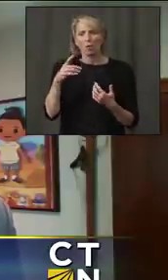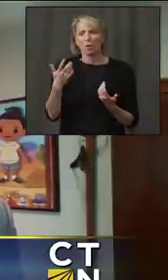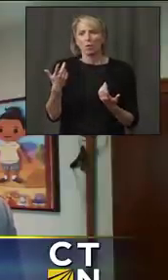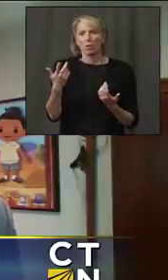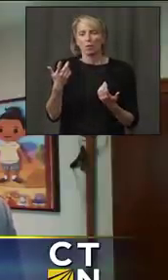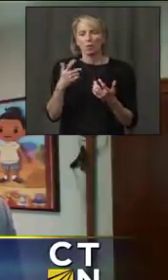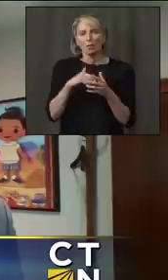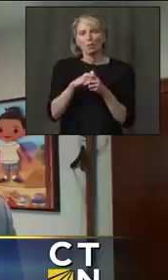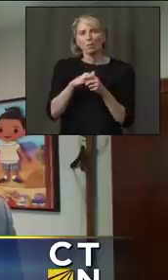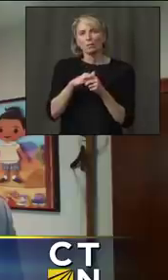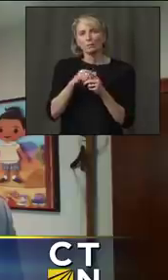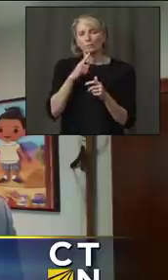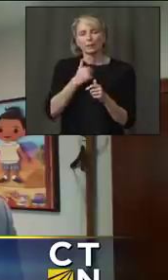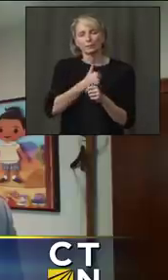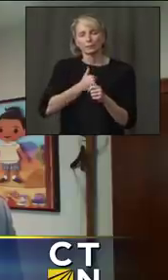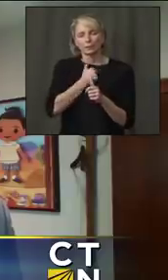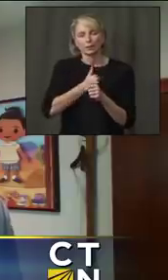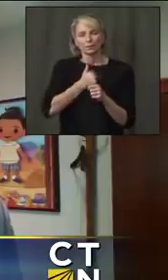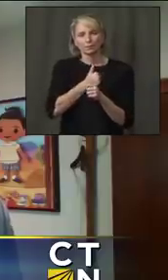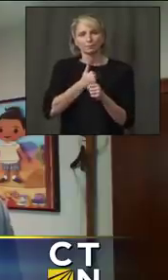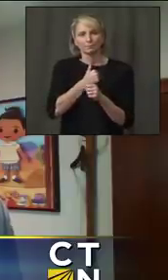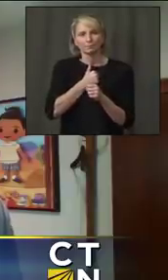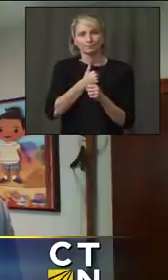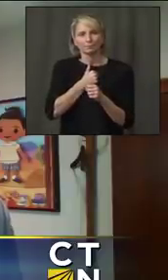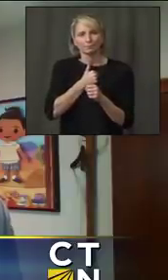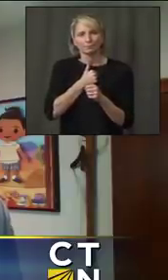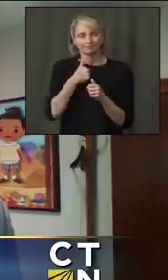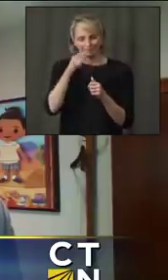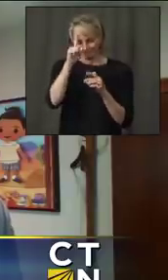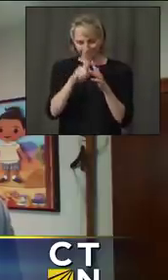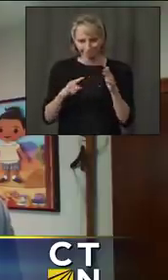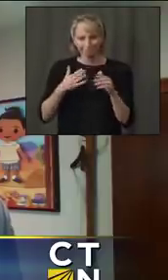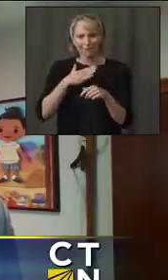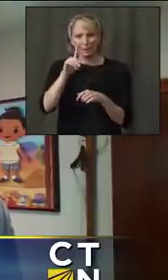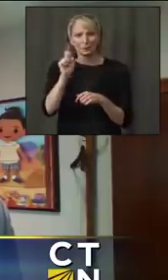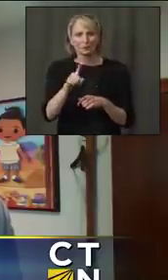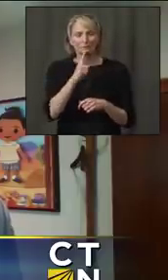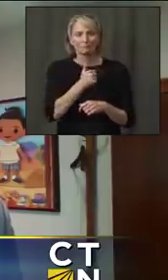I'm sorry, I lost my question here.